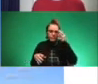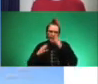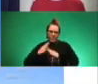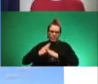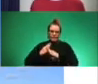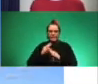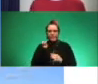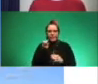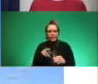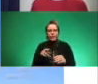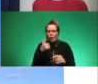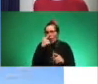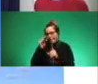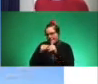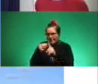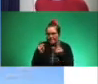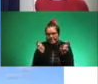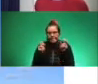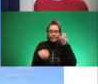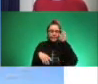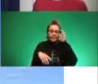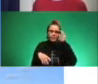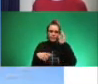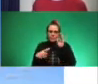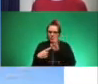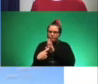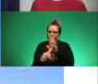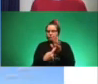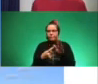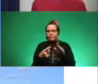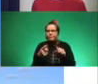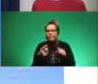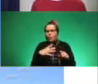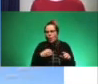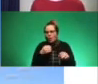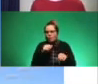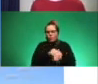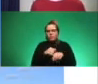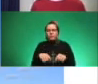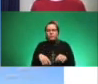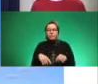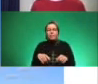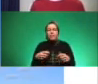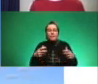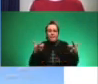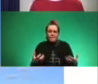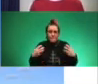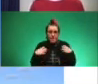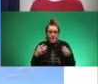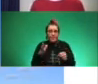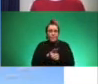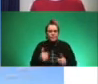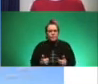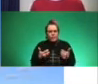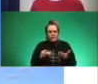protective gear, looking like a banana. We stick out well against the rocks and snow. On my back, I've got a heavy backpack full of survival